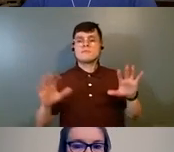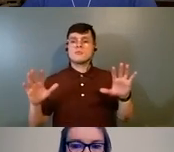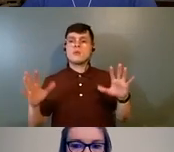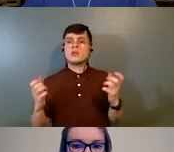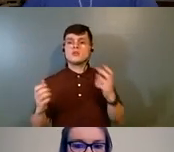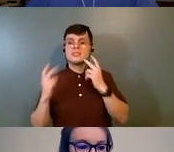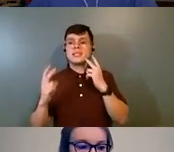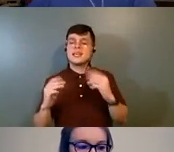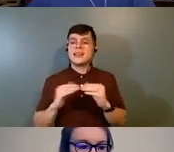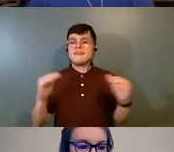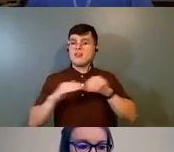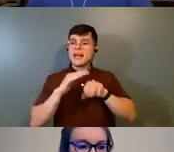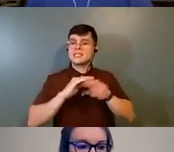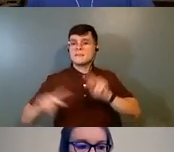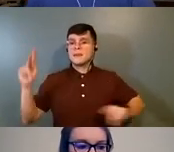people.